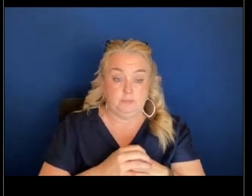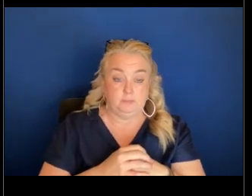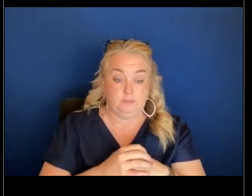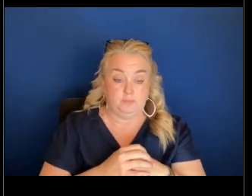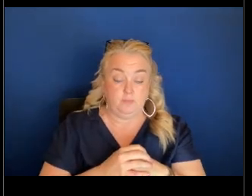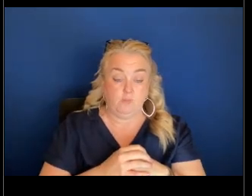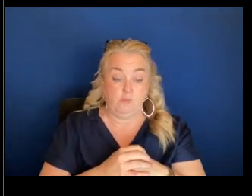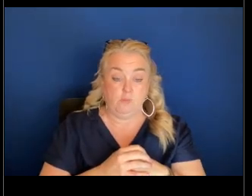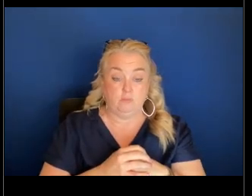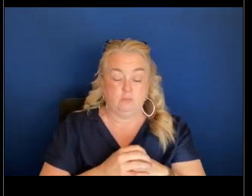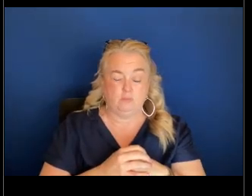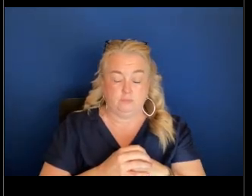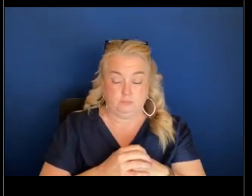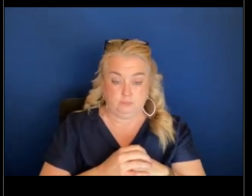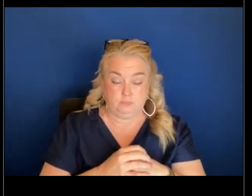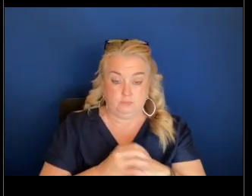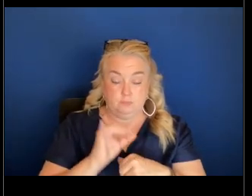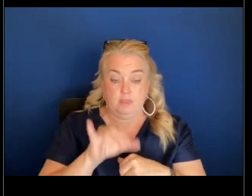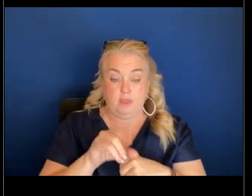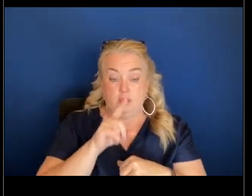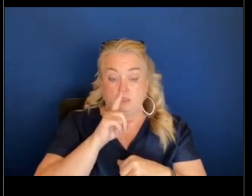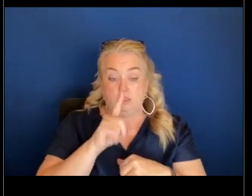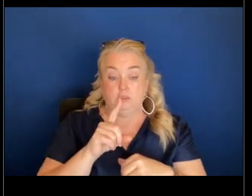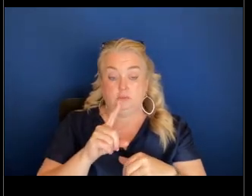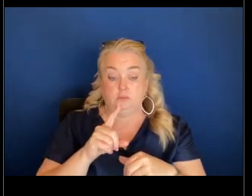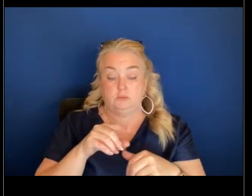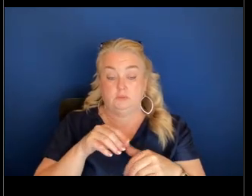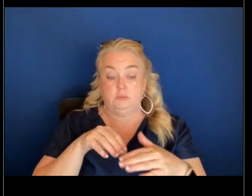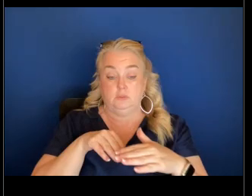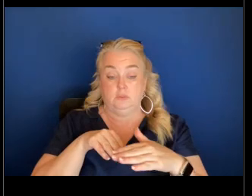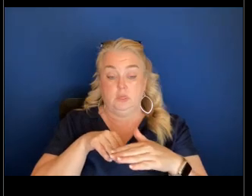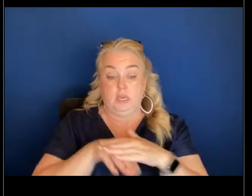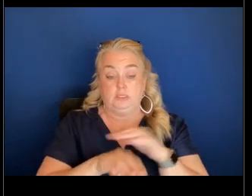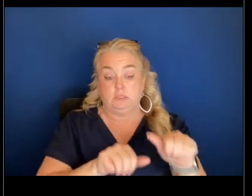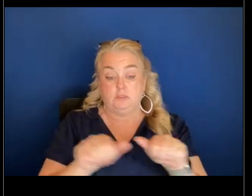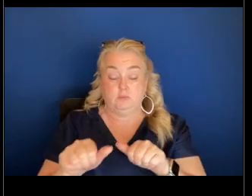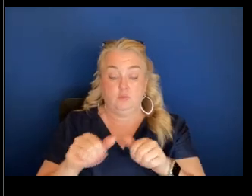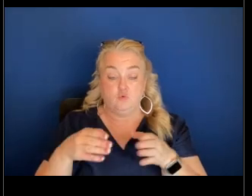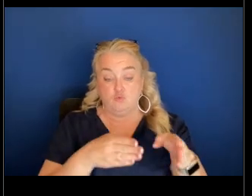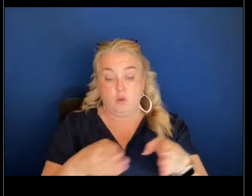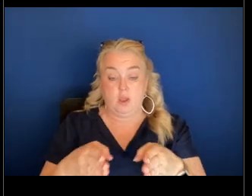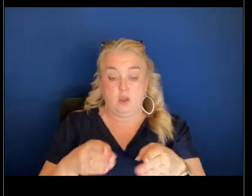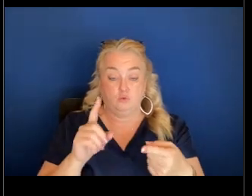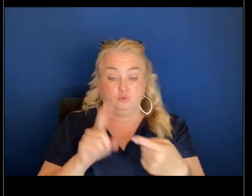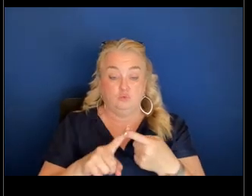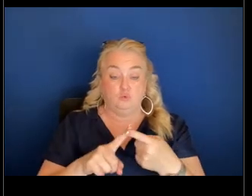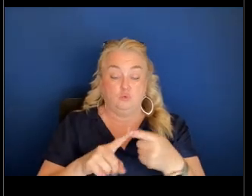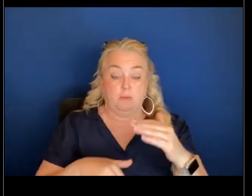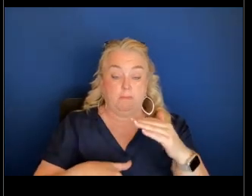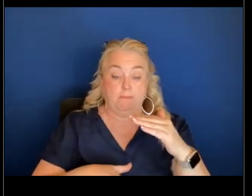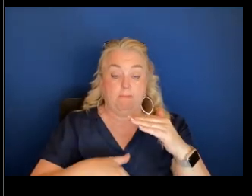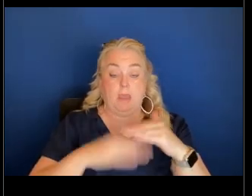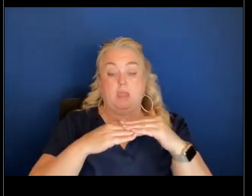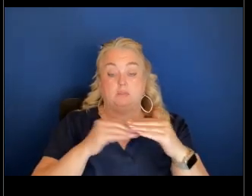which shall adjoin an accessible route and extend a maximum of 19 inches underneath the